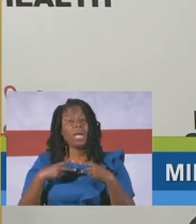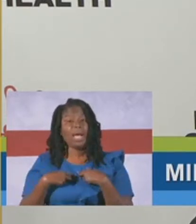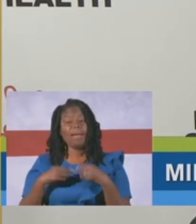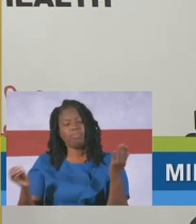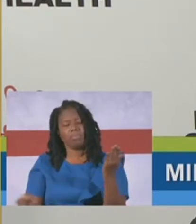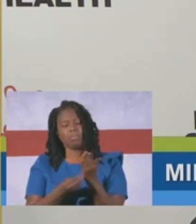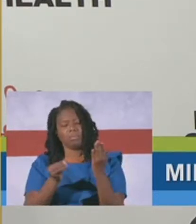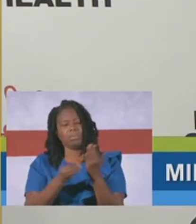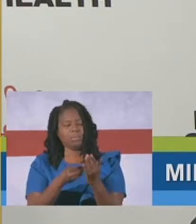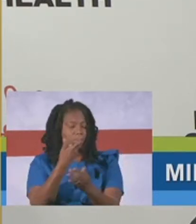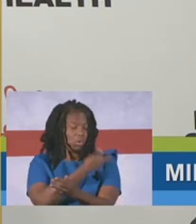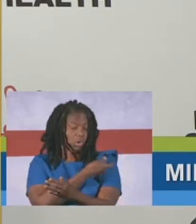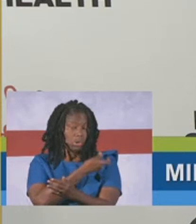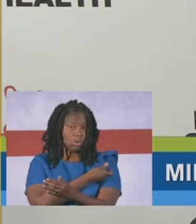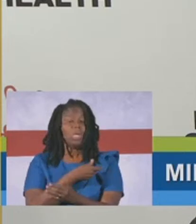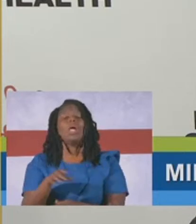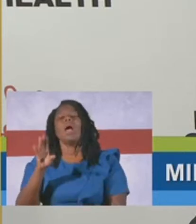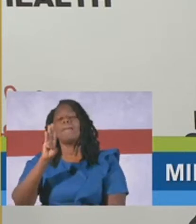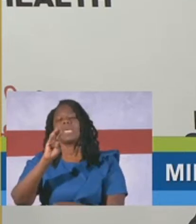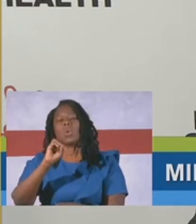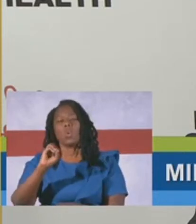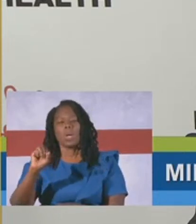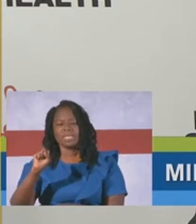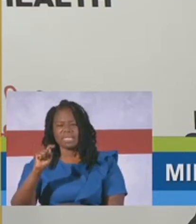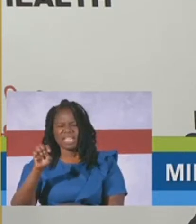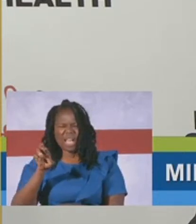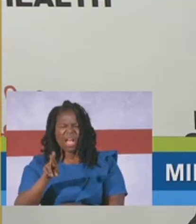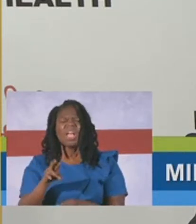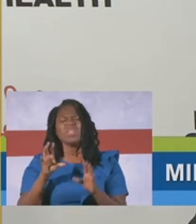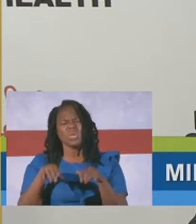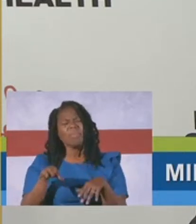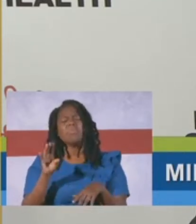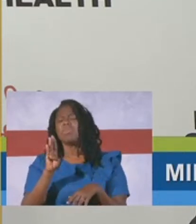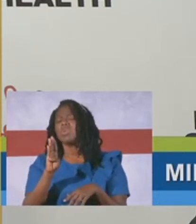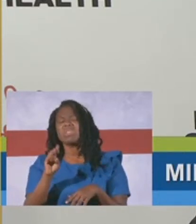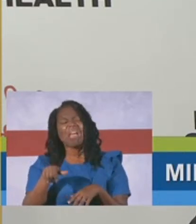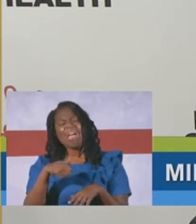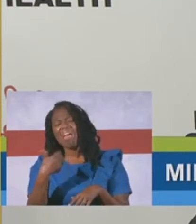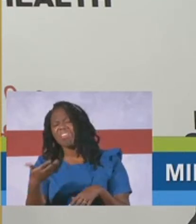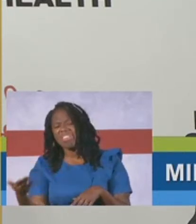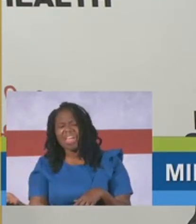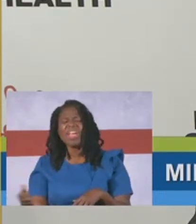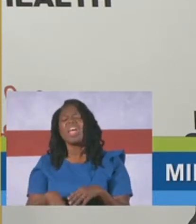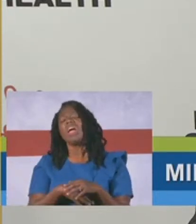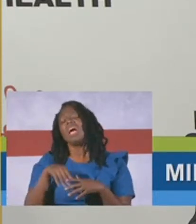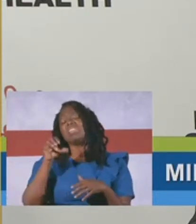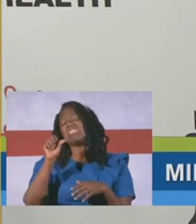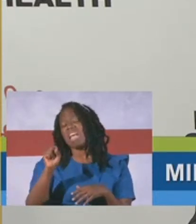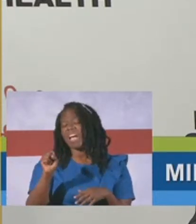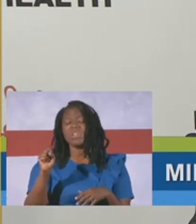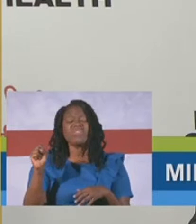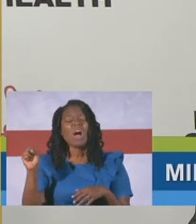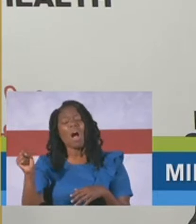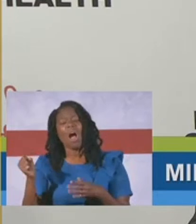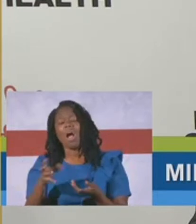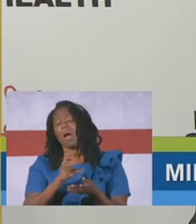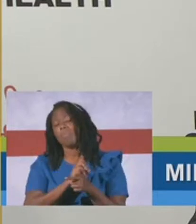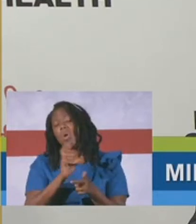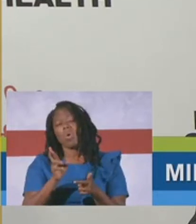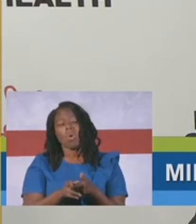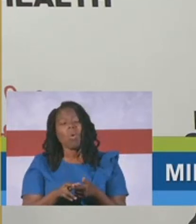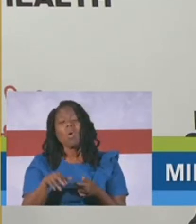can be boosted now with anything. You can be boosted with Sinopharm or J&J. So the booster program doesn't